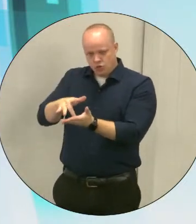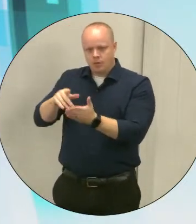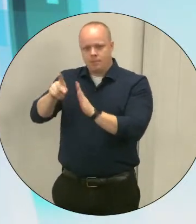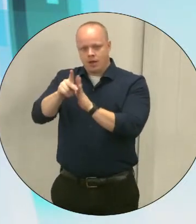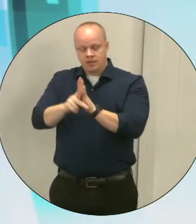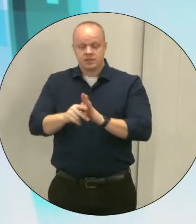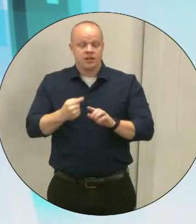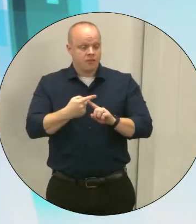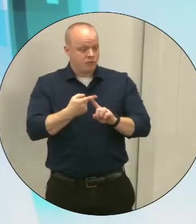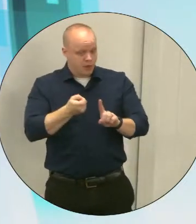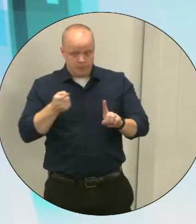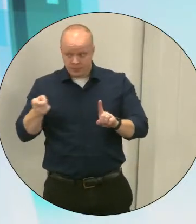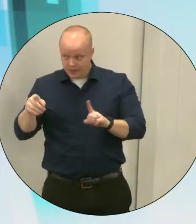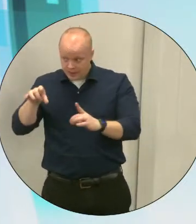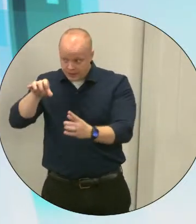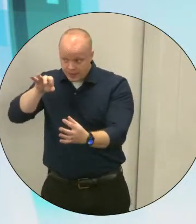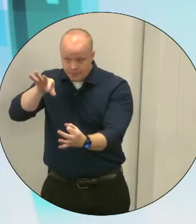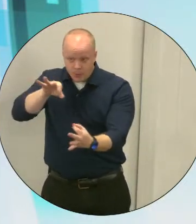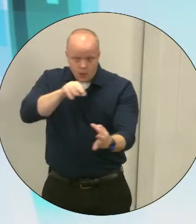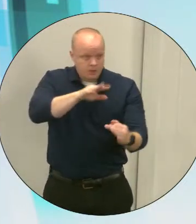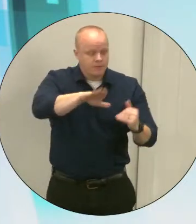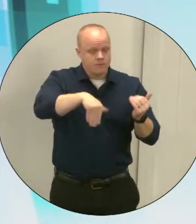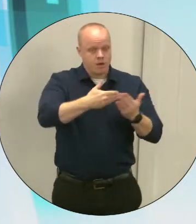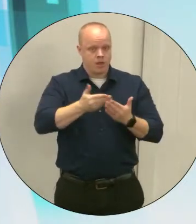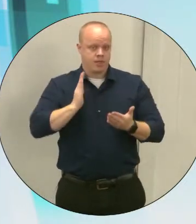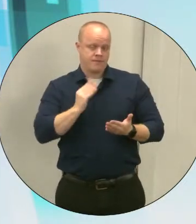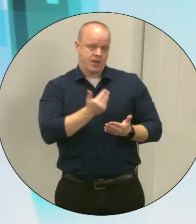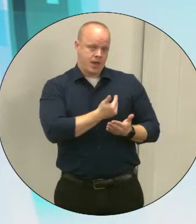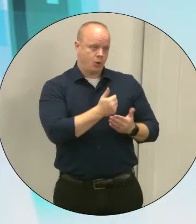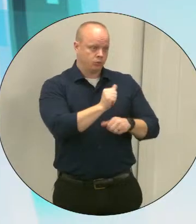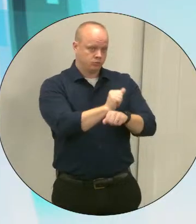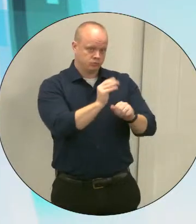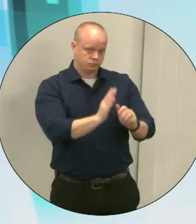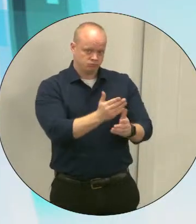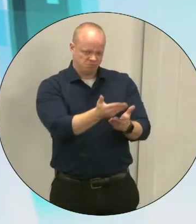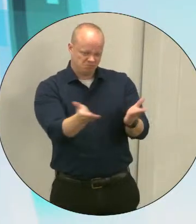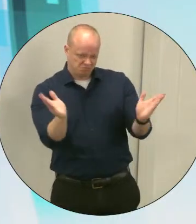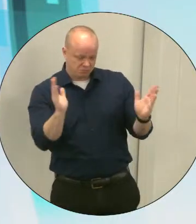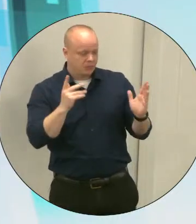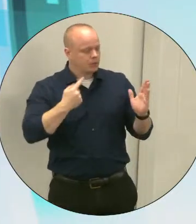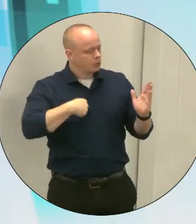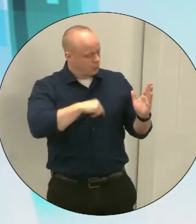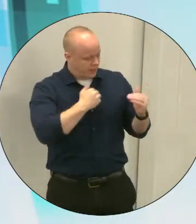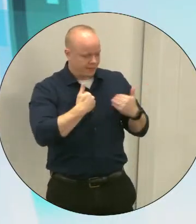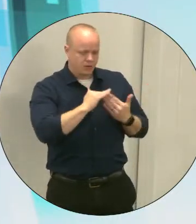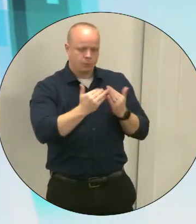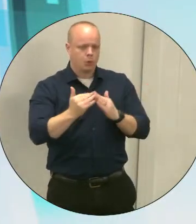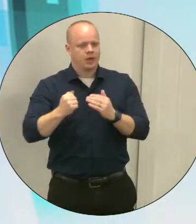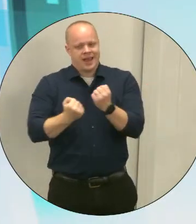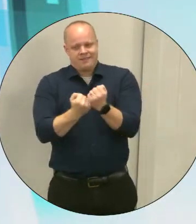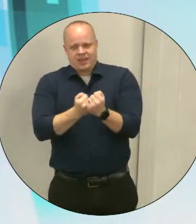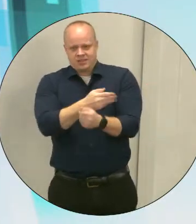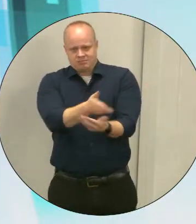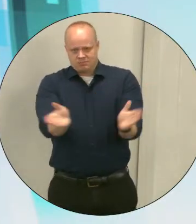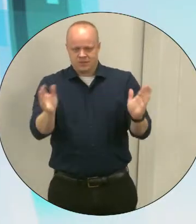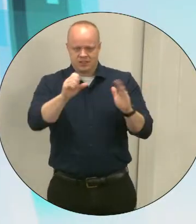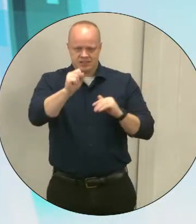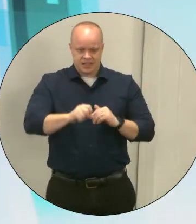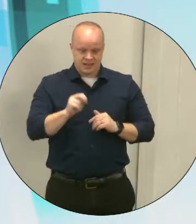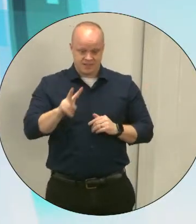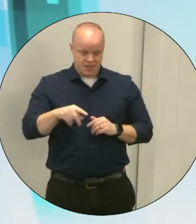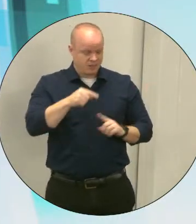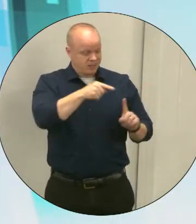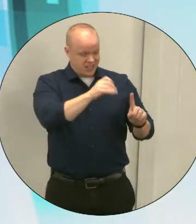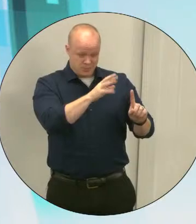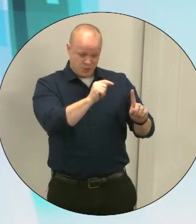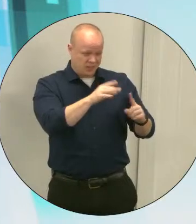our members, we represent Black educators, licensed professionals, and community advocates across Southern Nevada. Ebert emerged as a clear choice